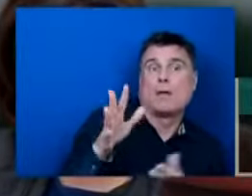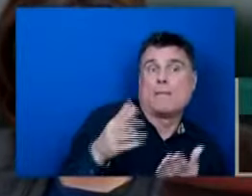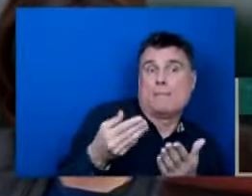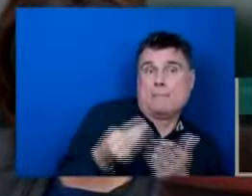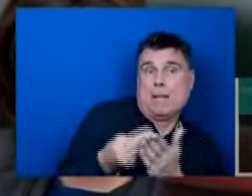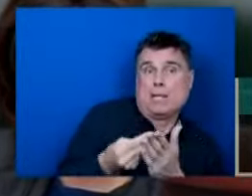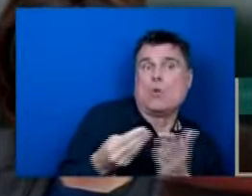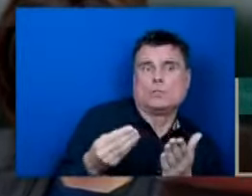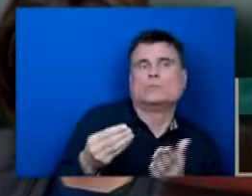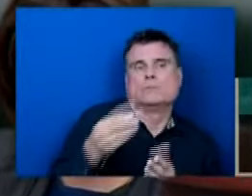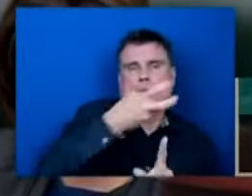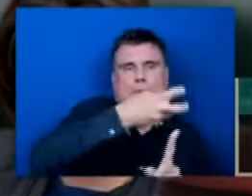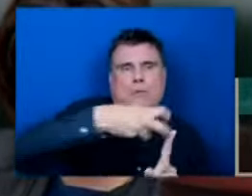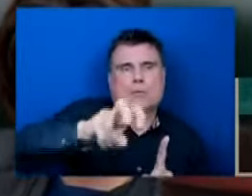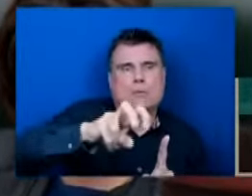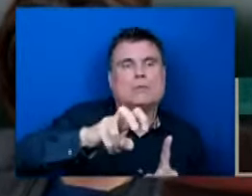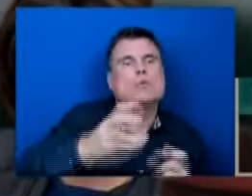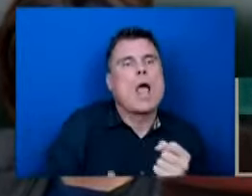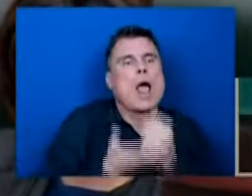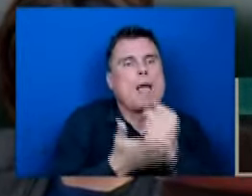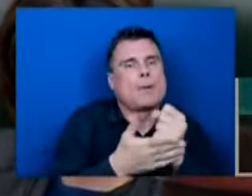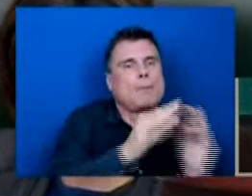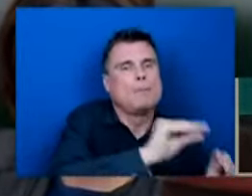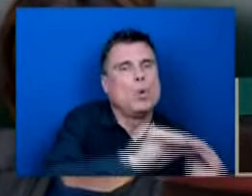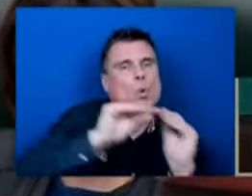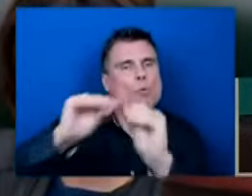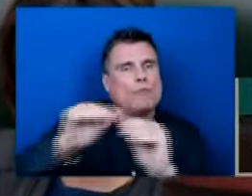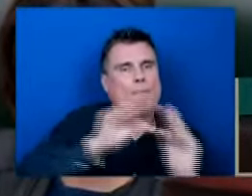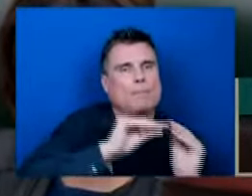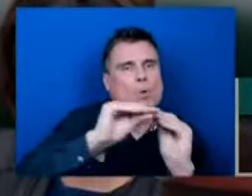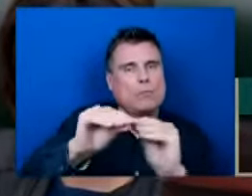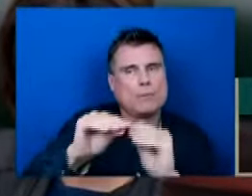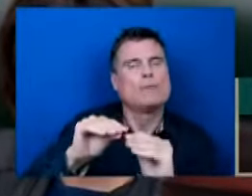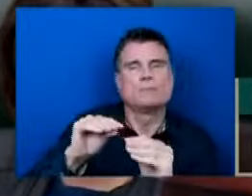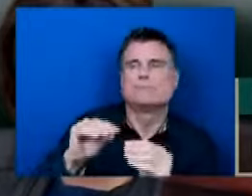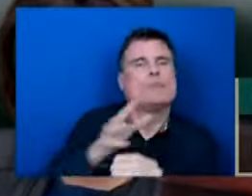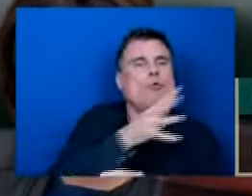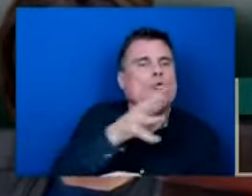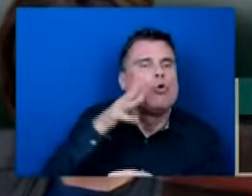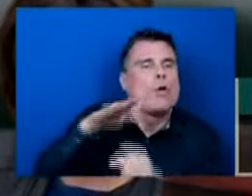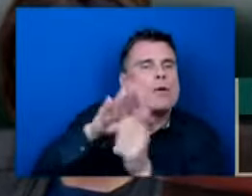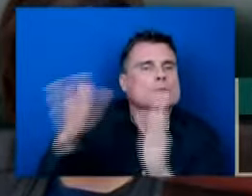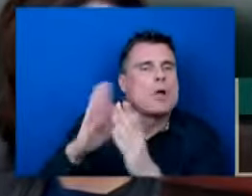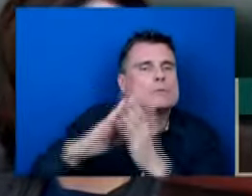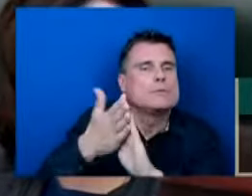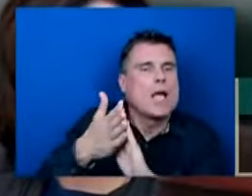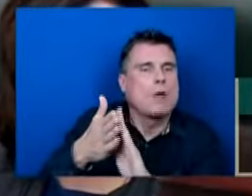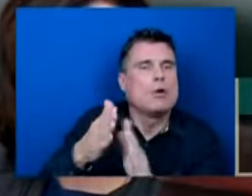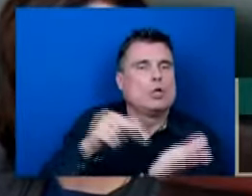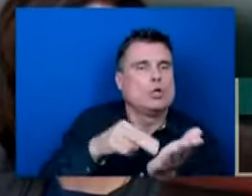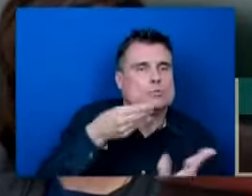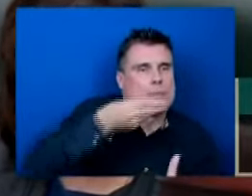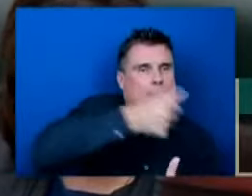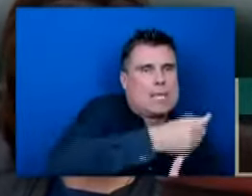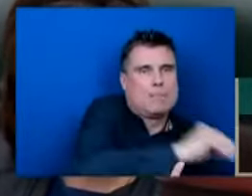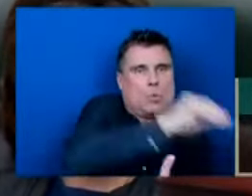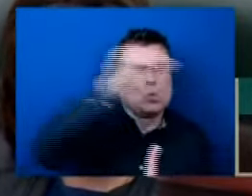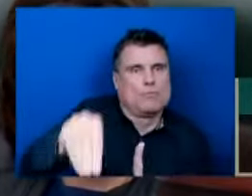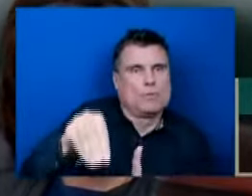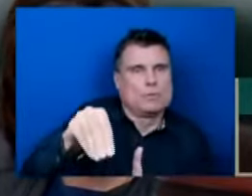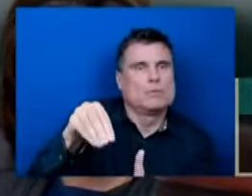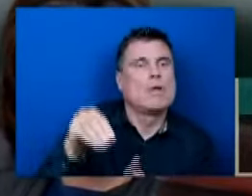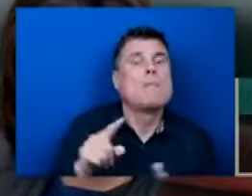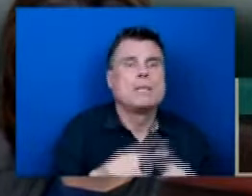to pursue international and domestic physician recruitment opportunities, and Alberta continues to be among the highest in overall